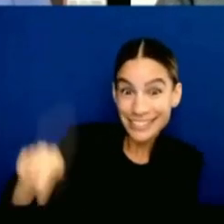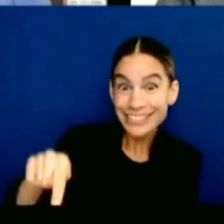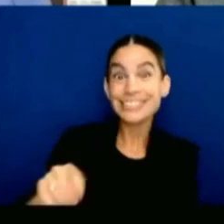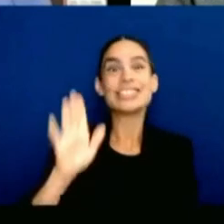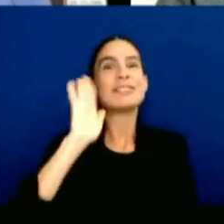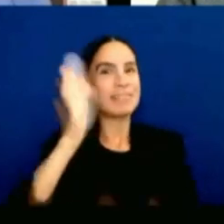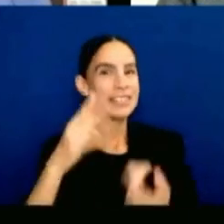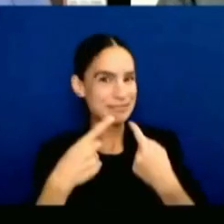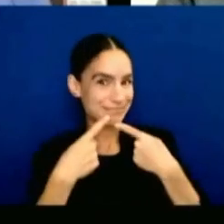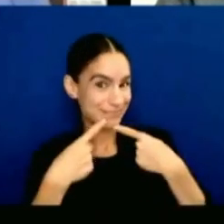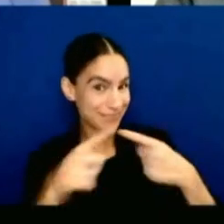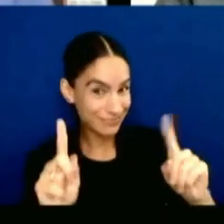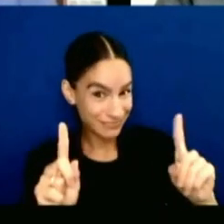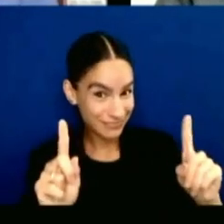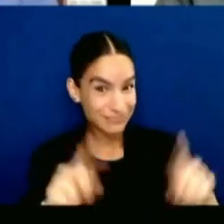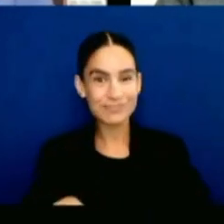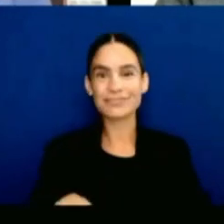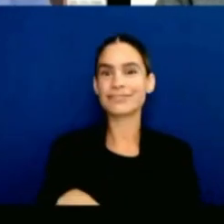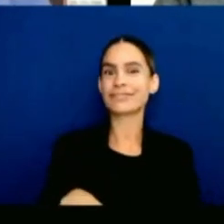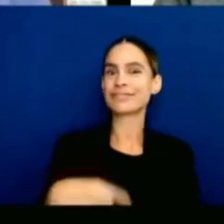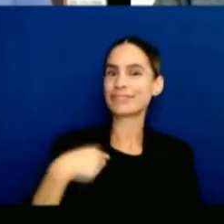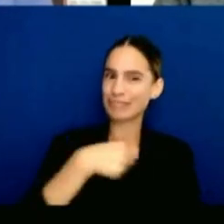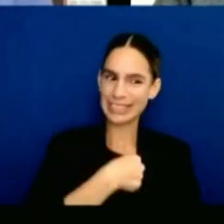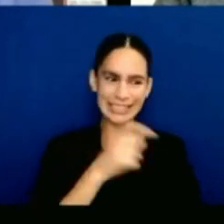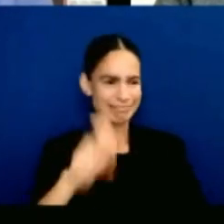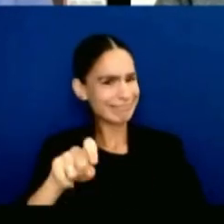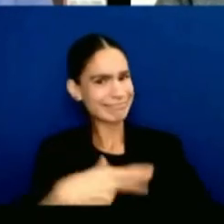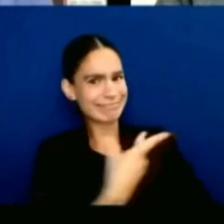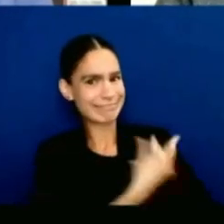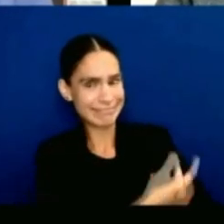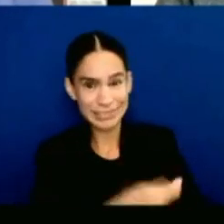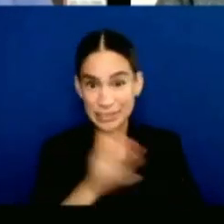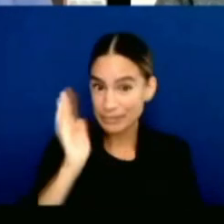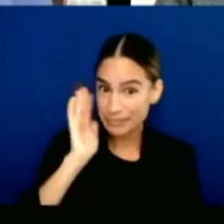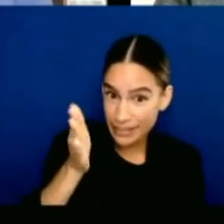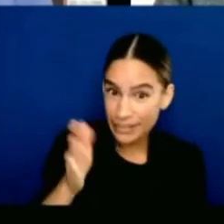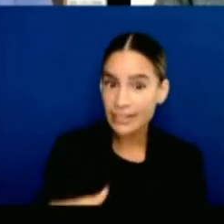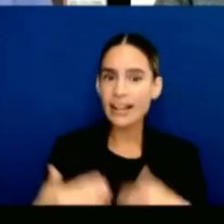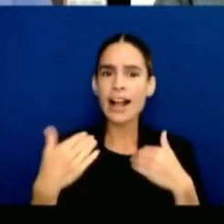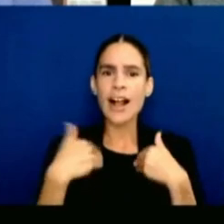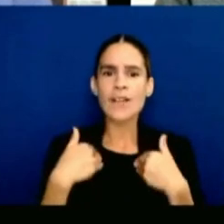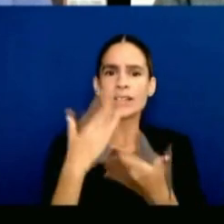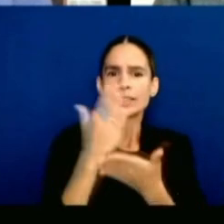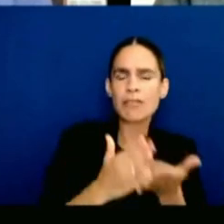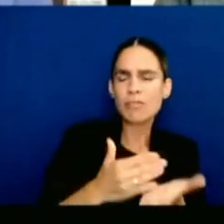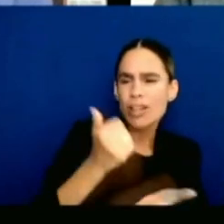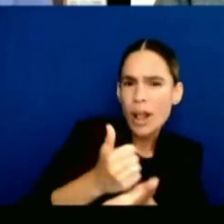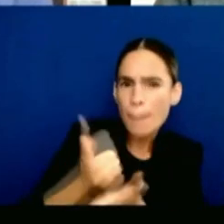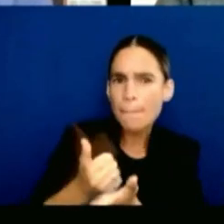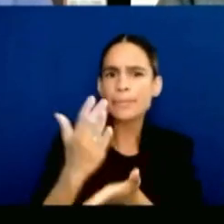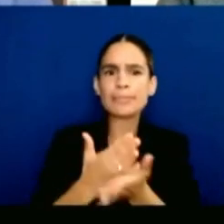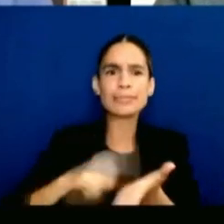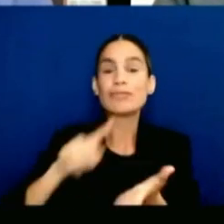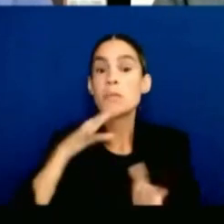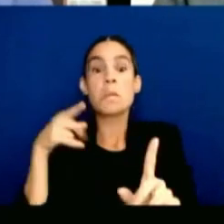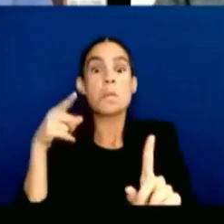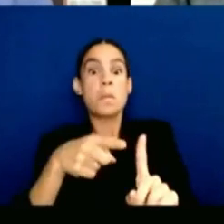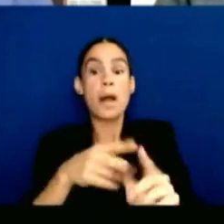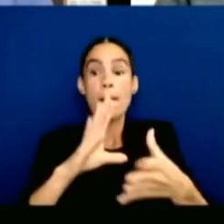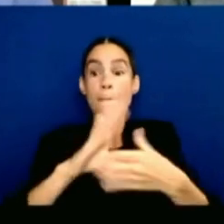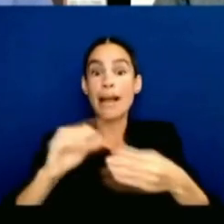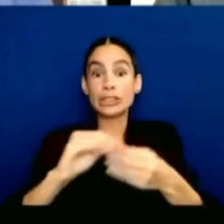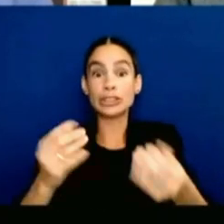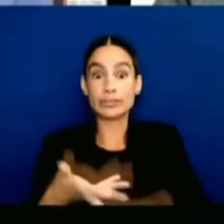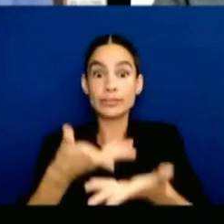therapies for early disease and for late disease. So the only message that I think we can jointly tell the American public and the global